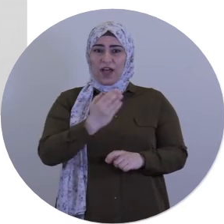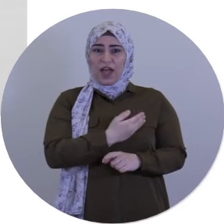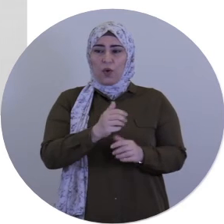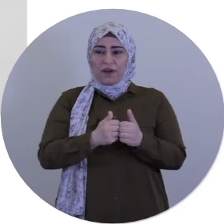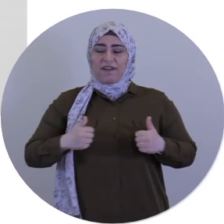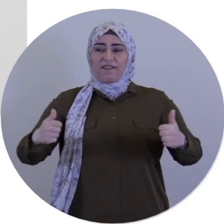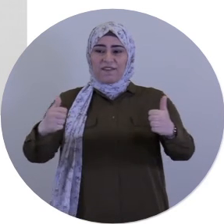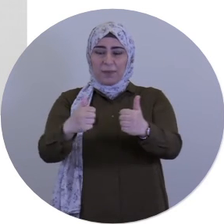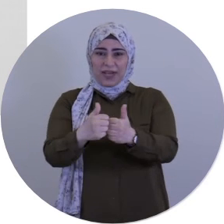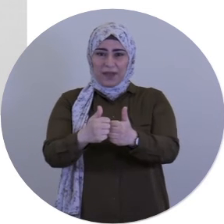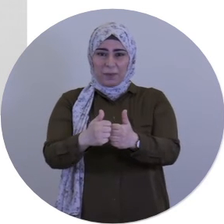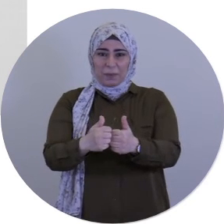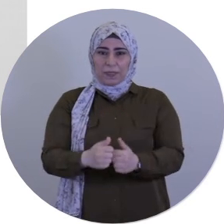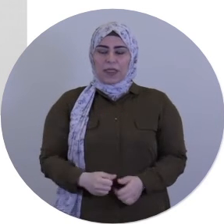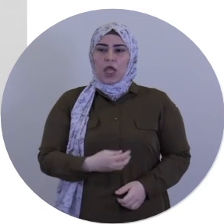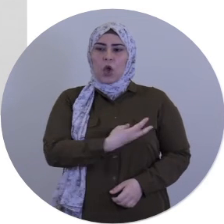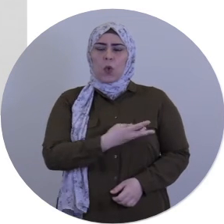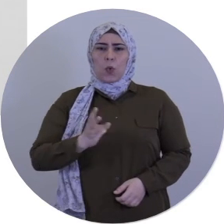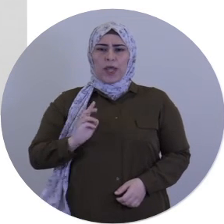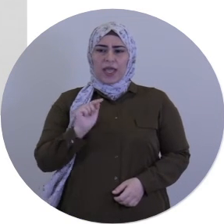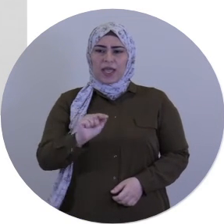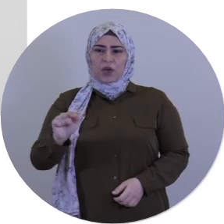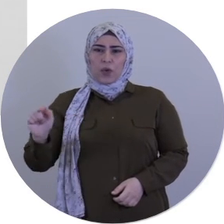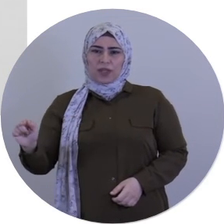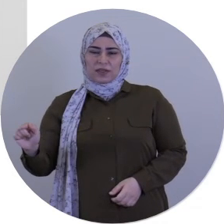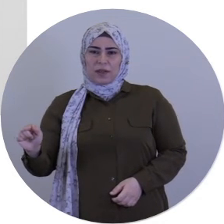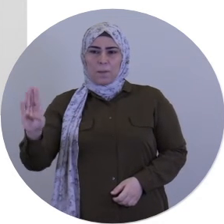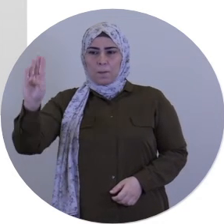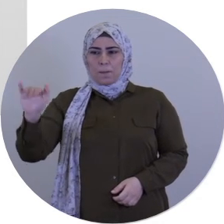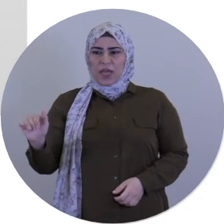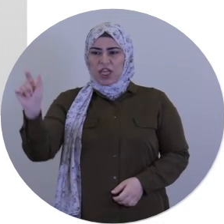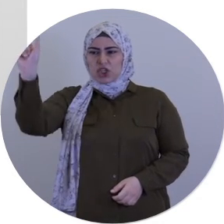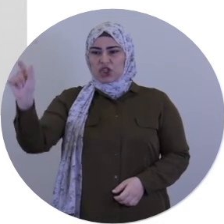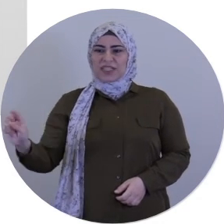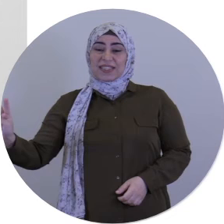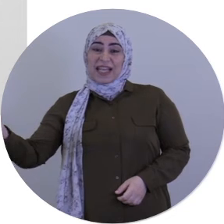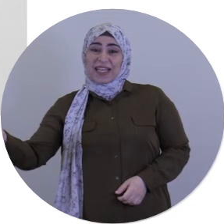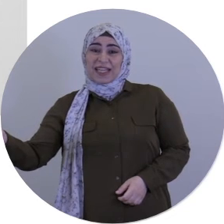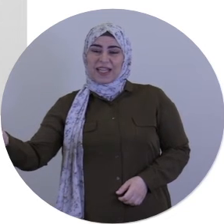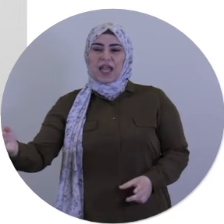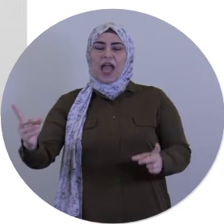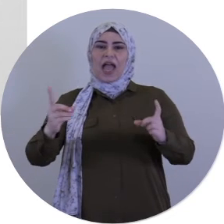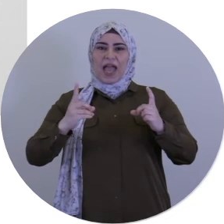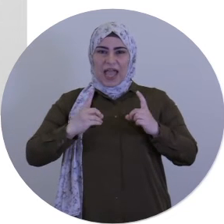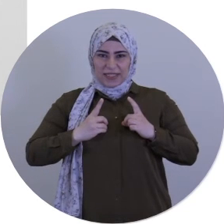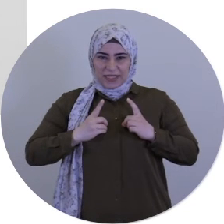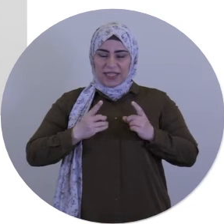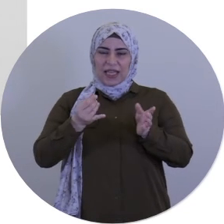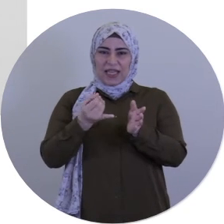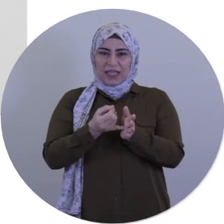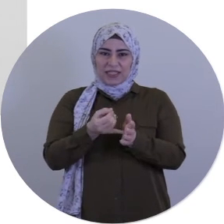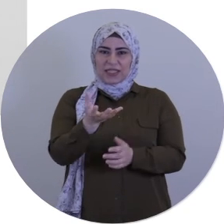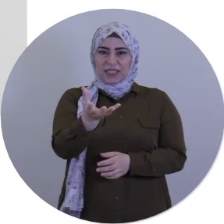Obviously, because we went to a photographer, did we take the picture ourselves? No. So we can say we had it taken.